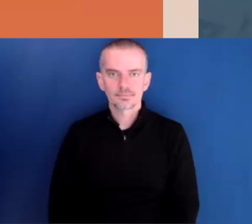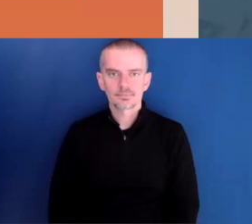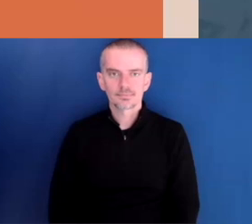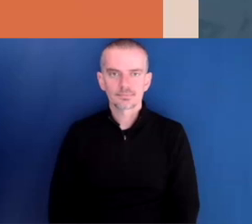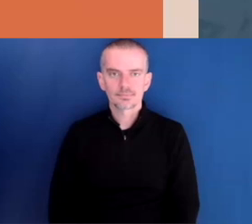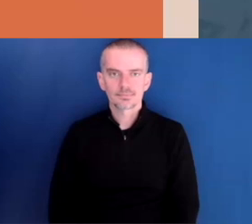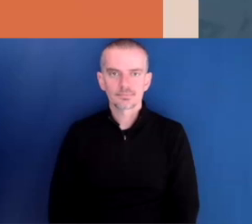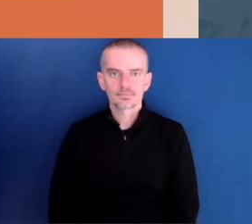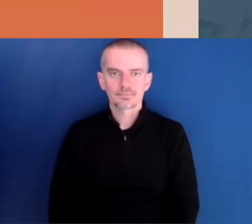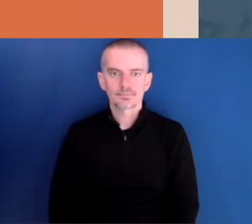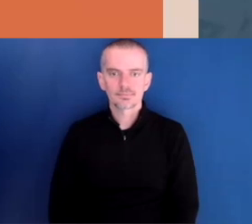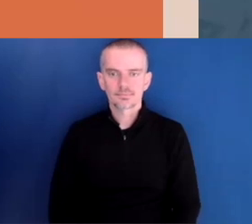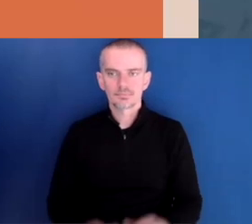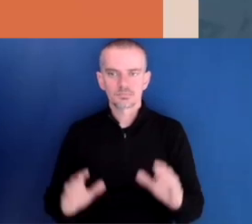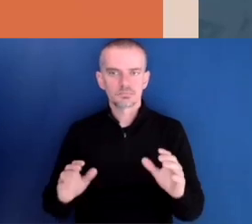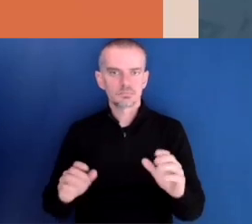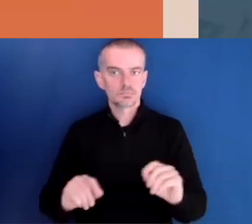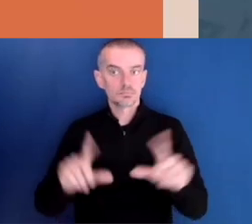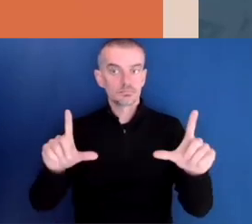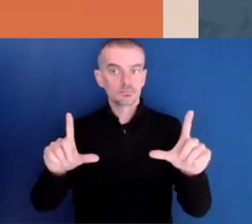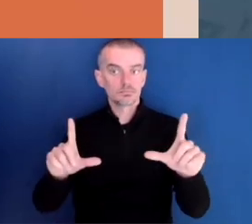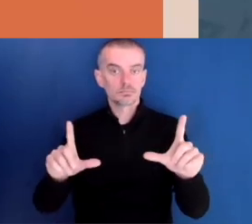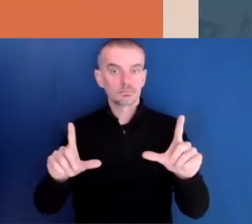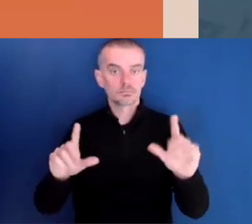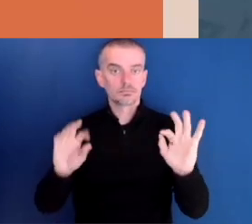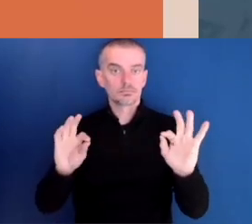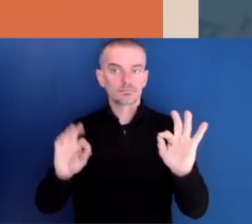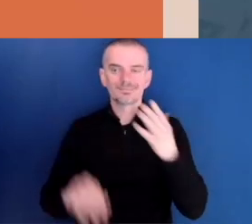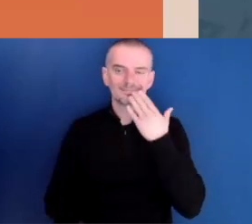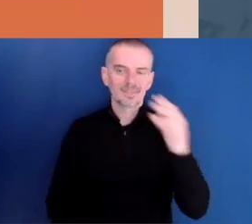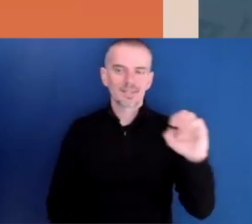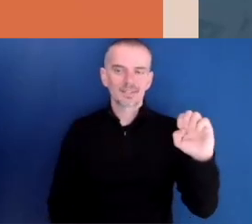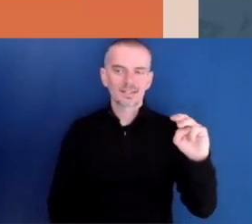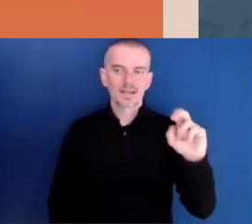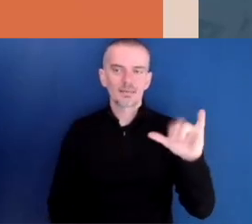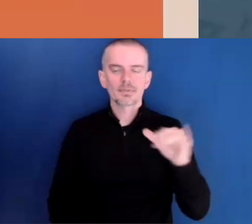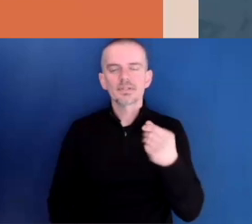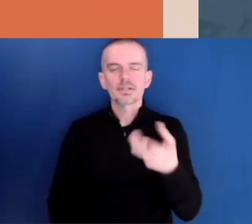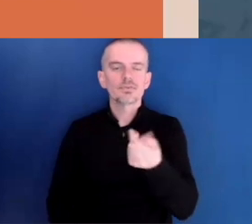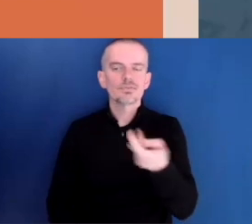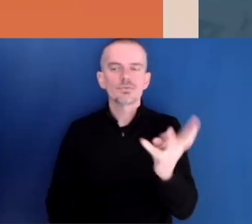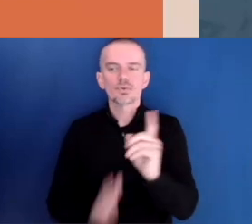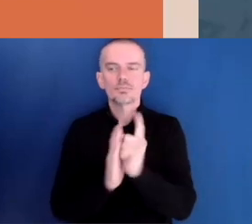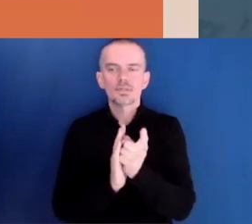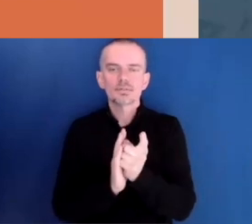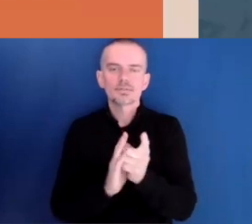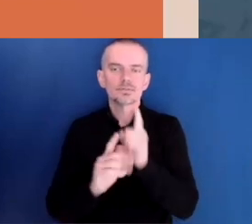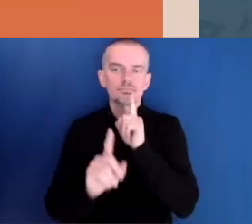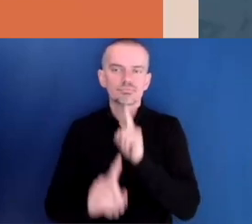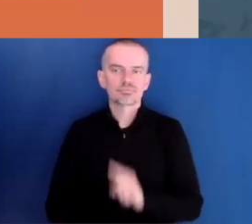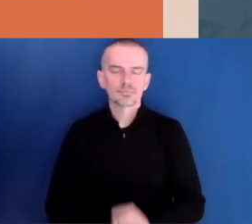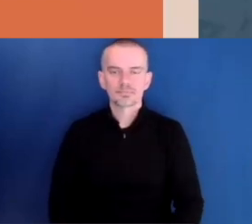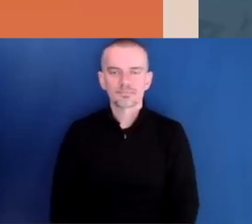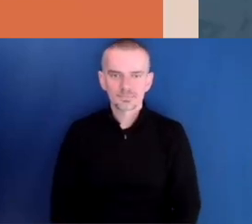Okay, that should be launched, Kyle. Thank you, Emery. Yeah, so we'll give you all a few minutes, and then we